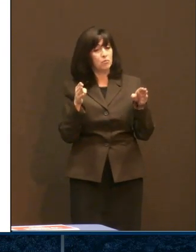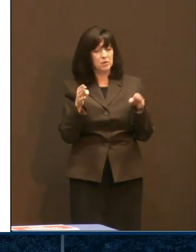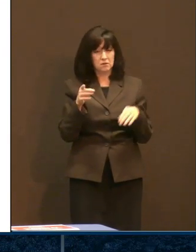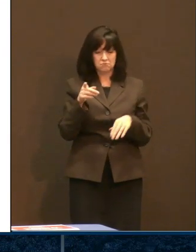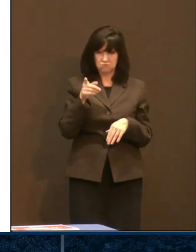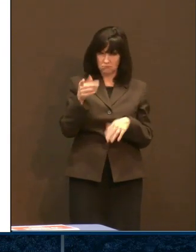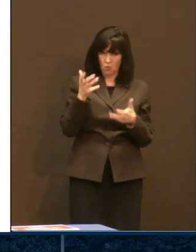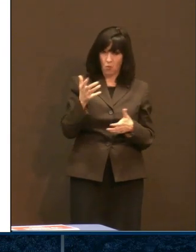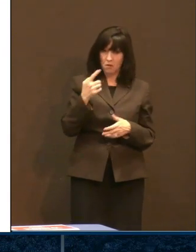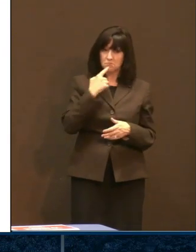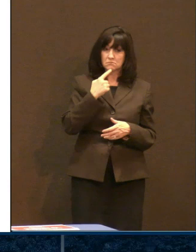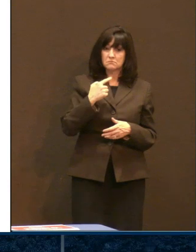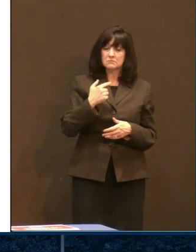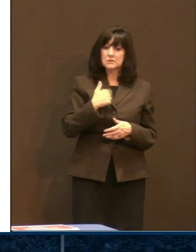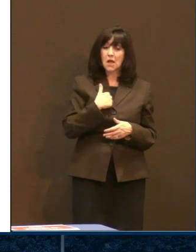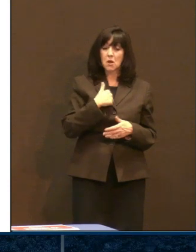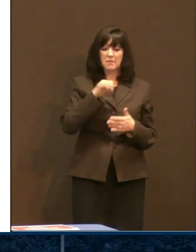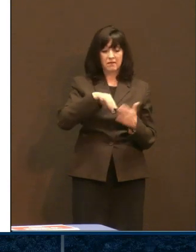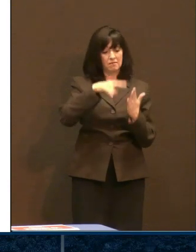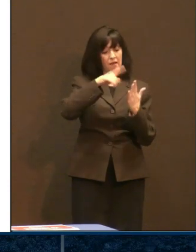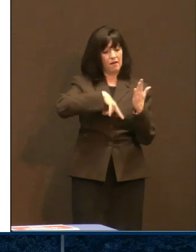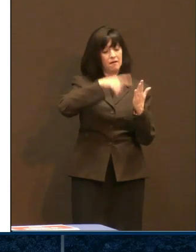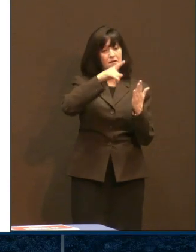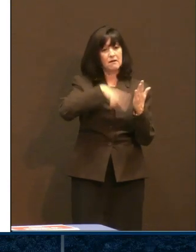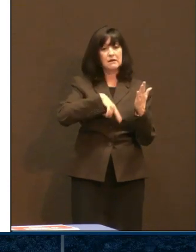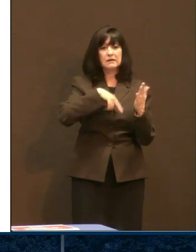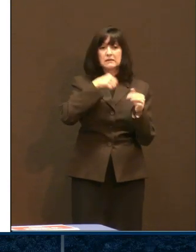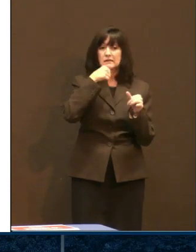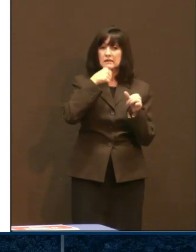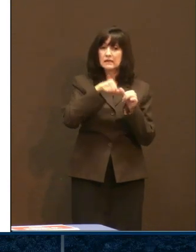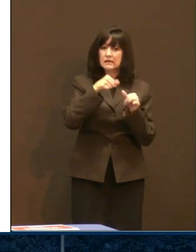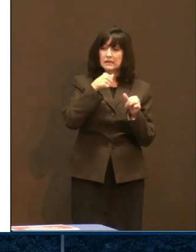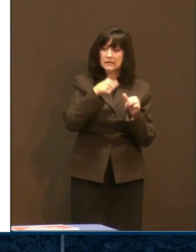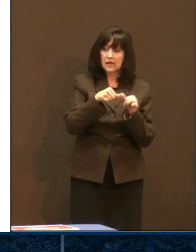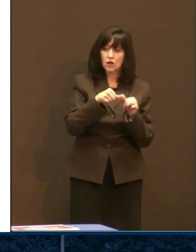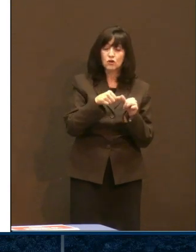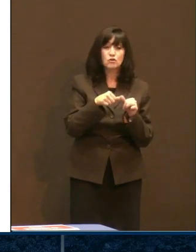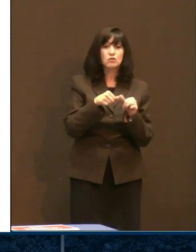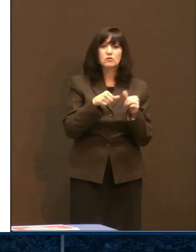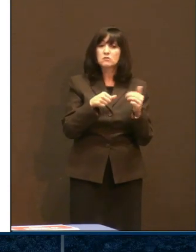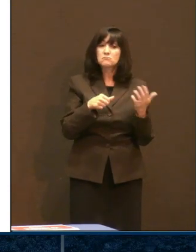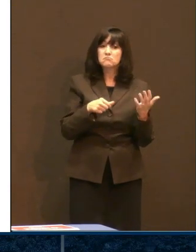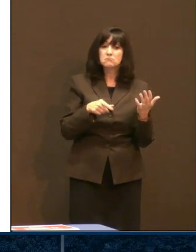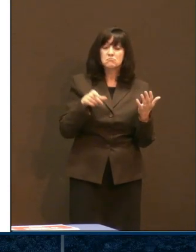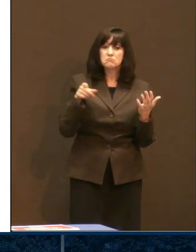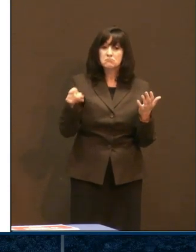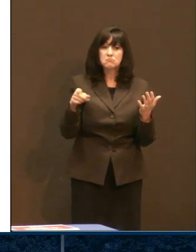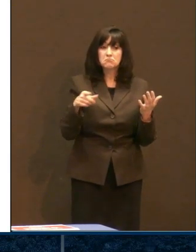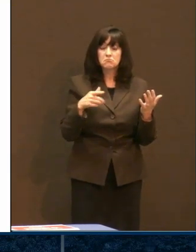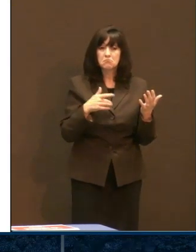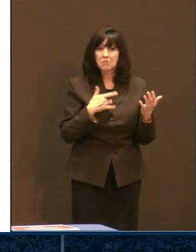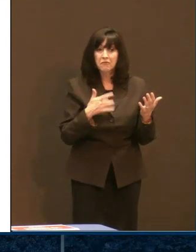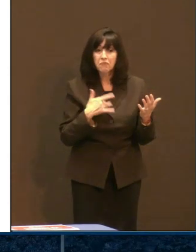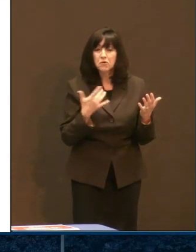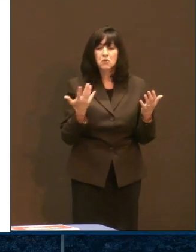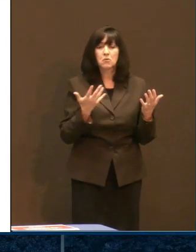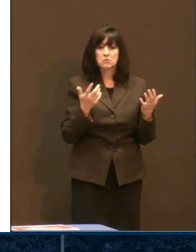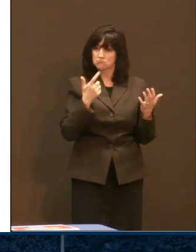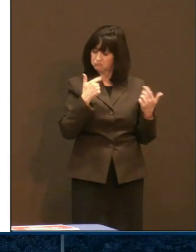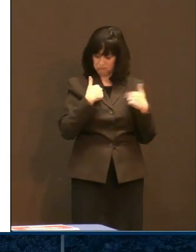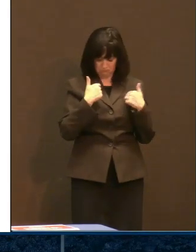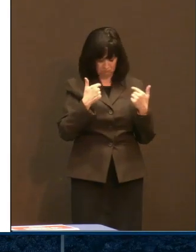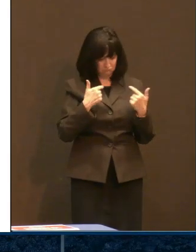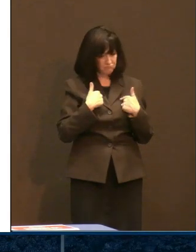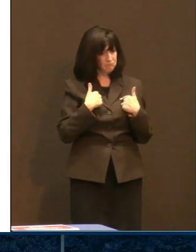yesterday that kind of gave you pause or made you think, hey, this is something I know you... No, absolutely. I addressed it head on.